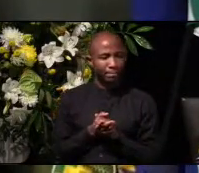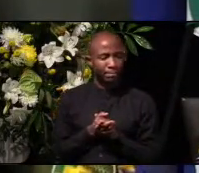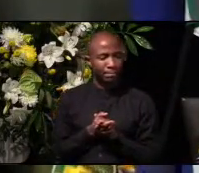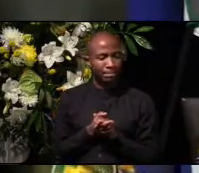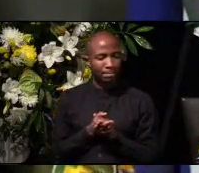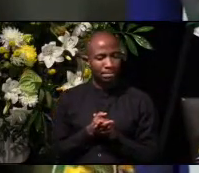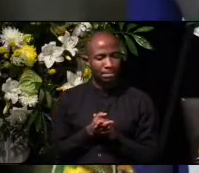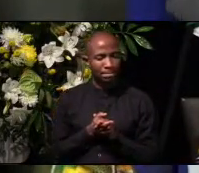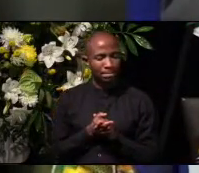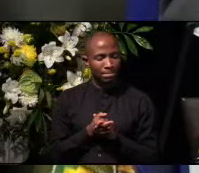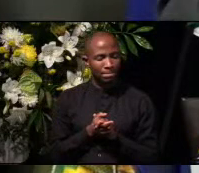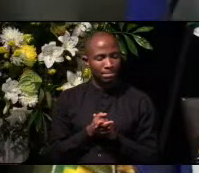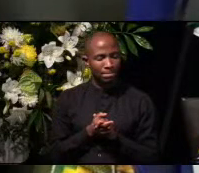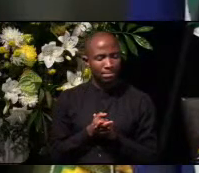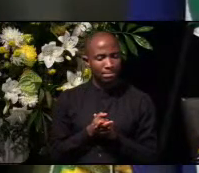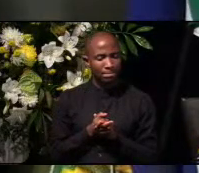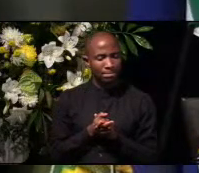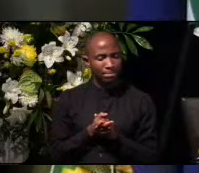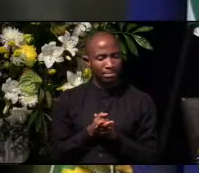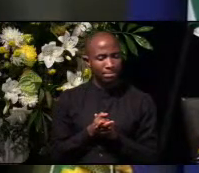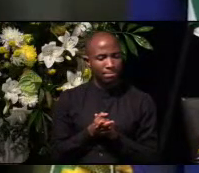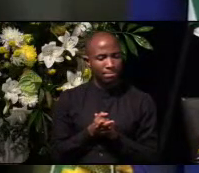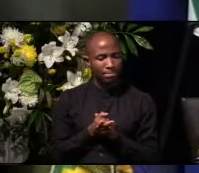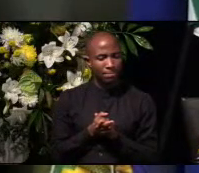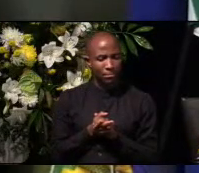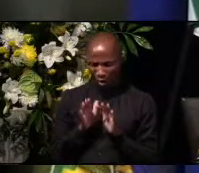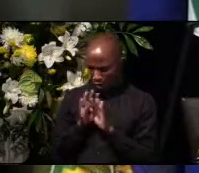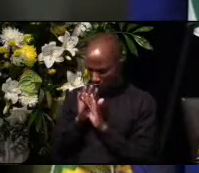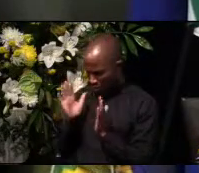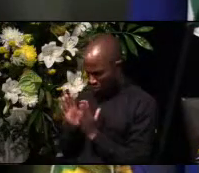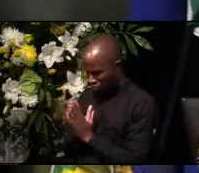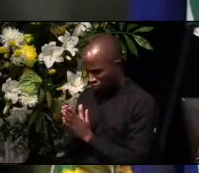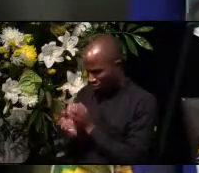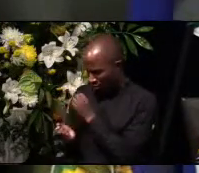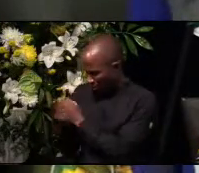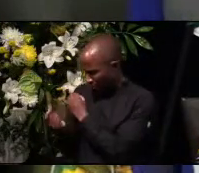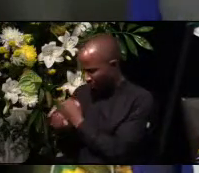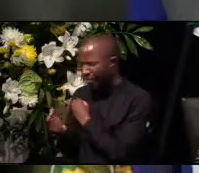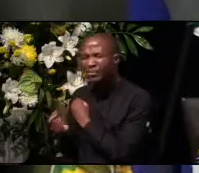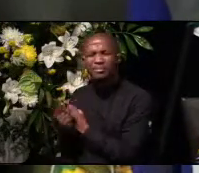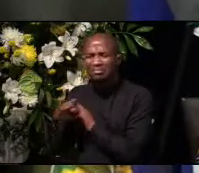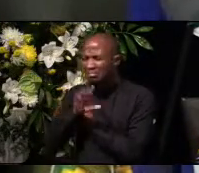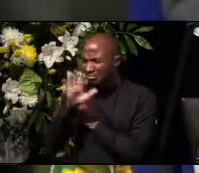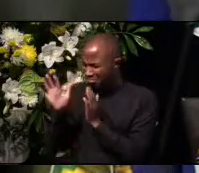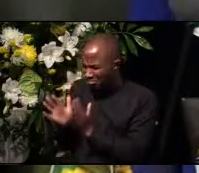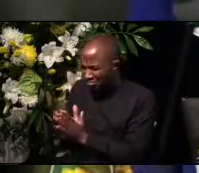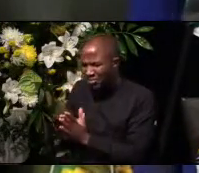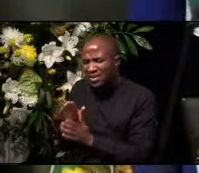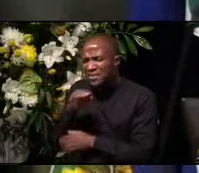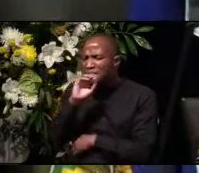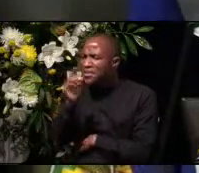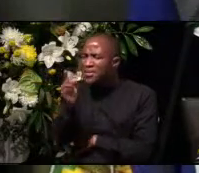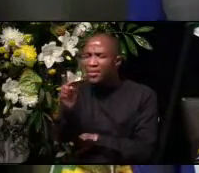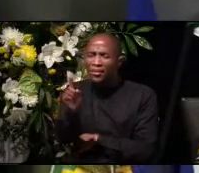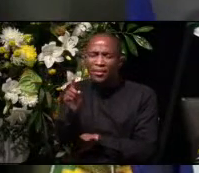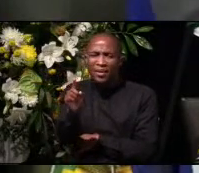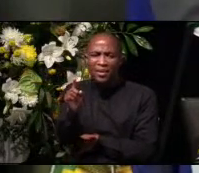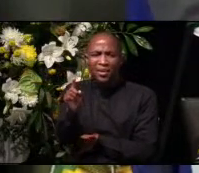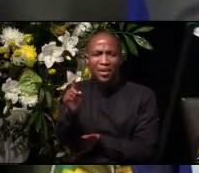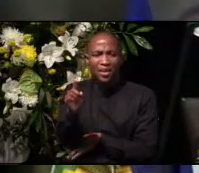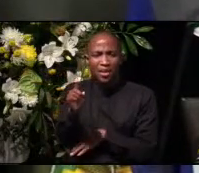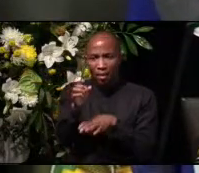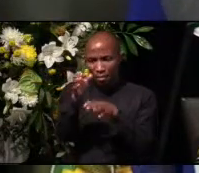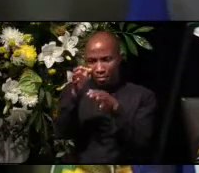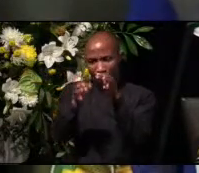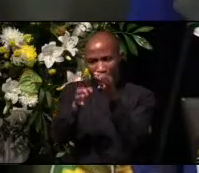so what does it mean if we look at all of this together it actually means that our concept of political